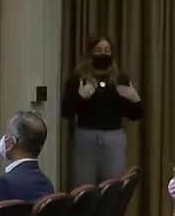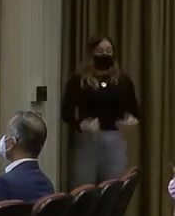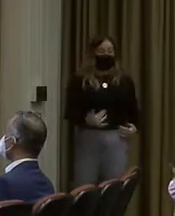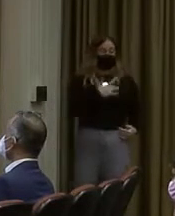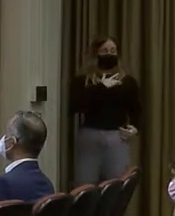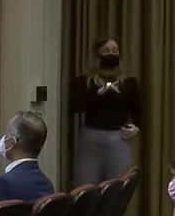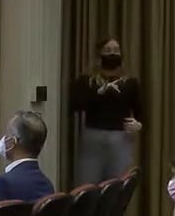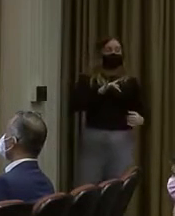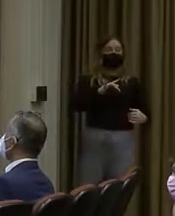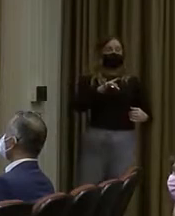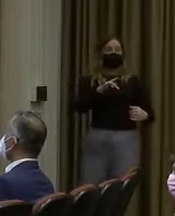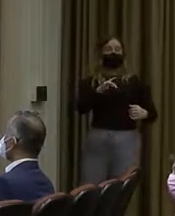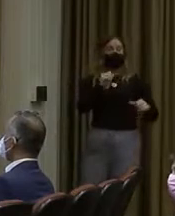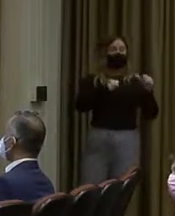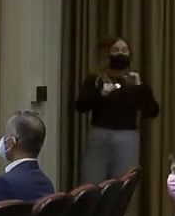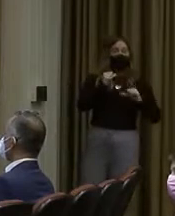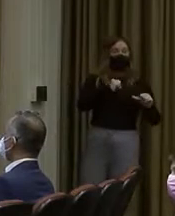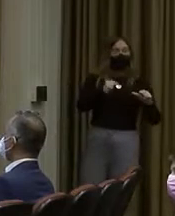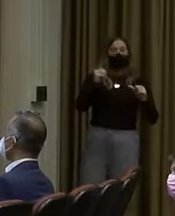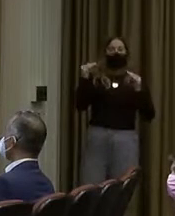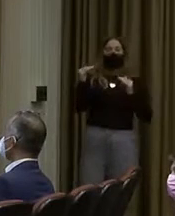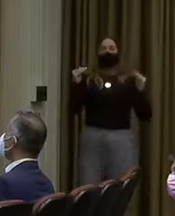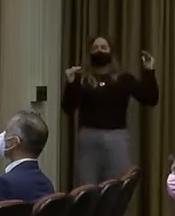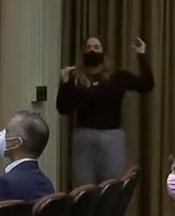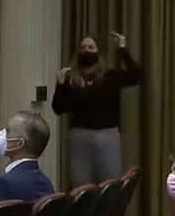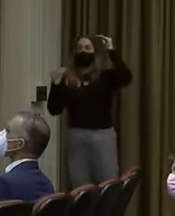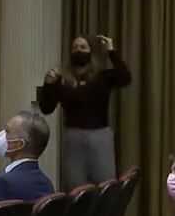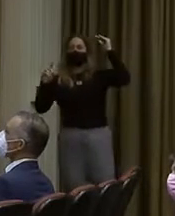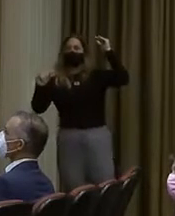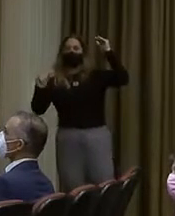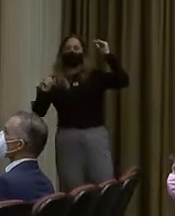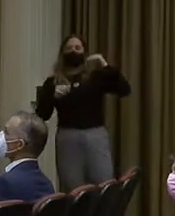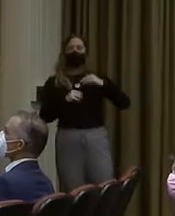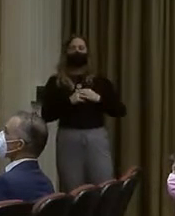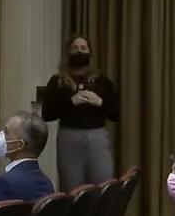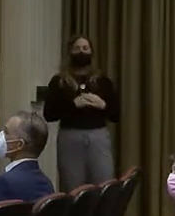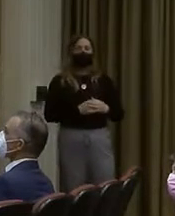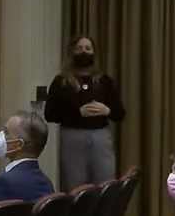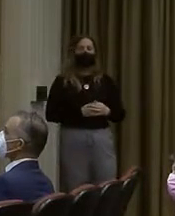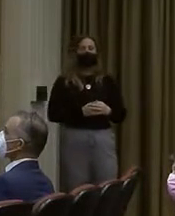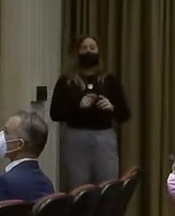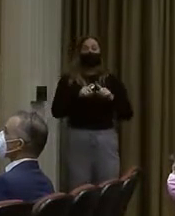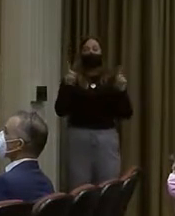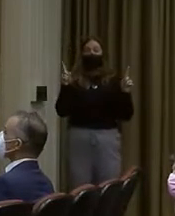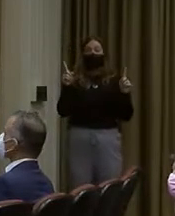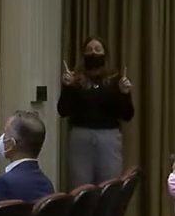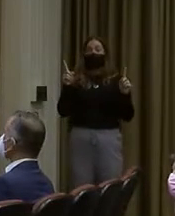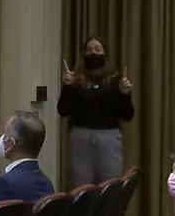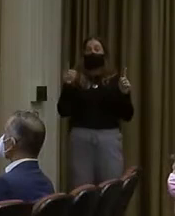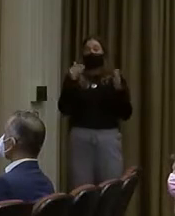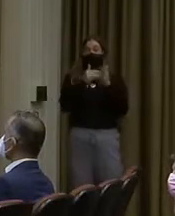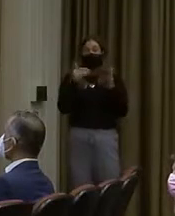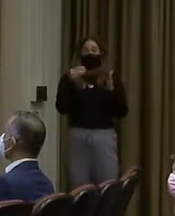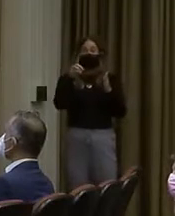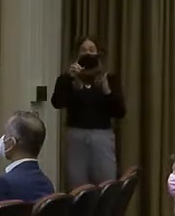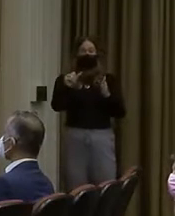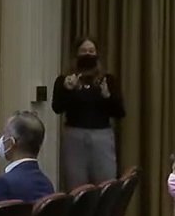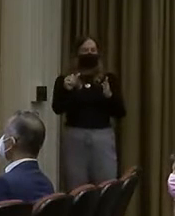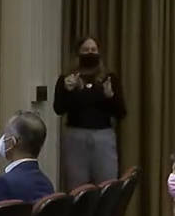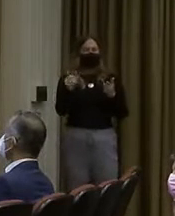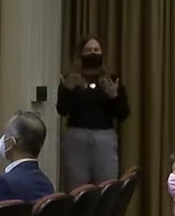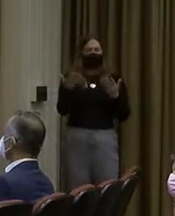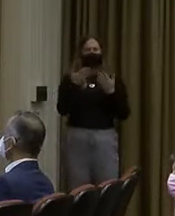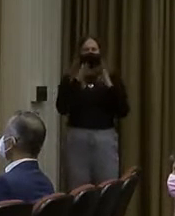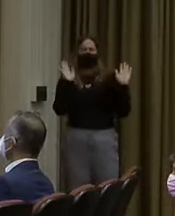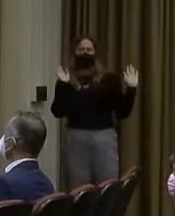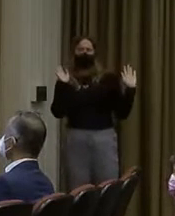performance is supreme and is superior, okay? But ableism is, again, fairly pervasive. Now, we may think